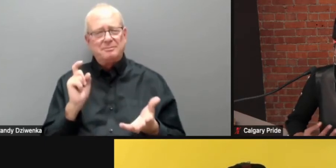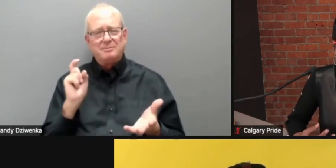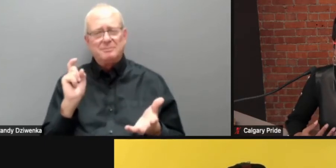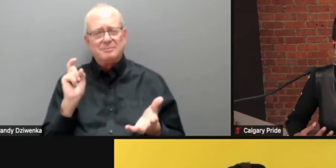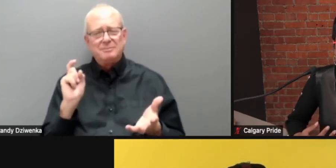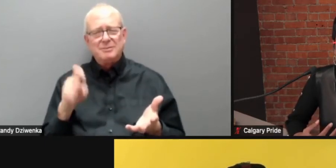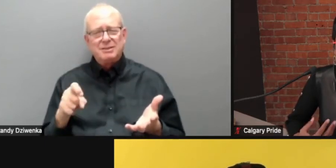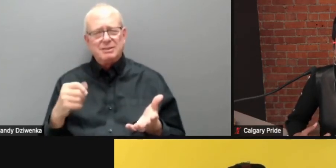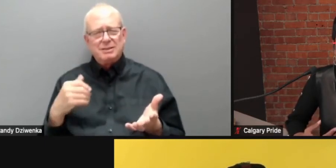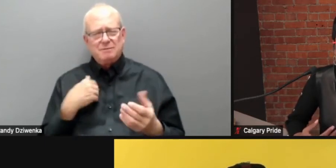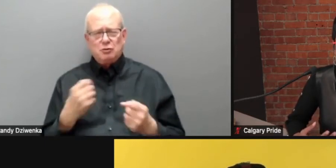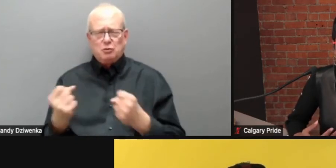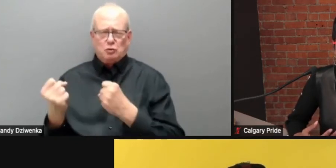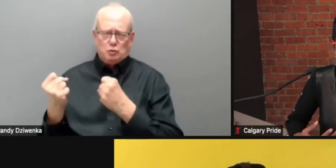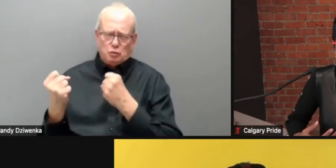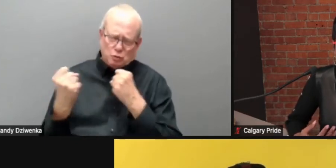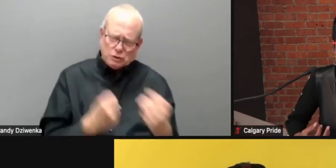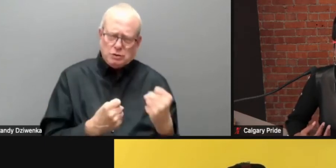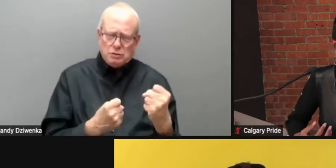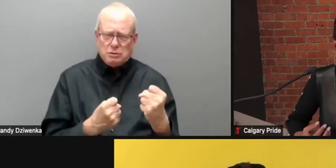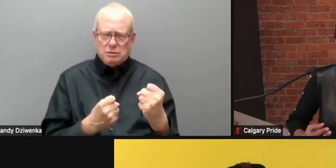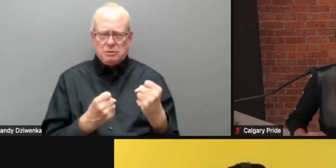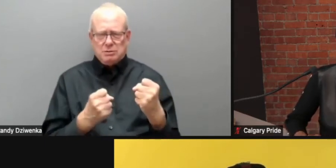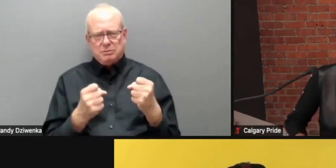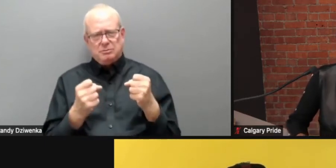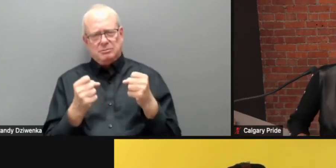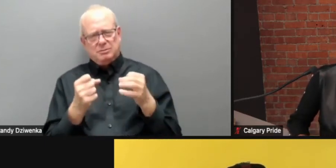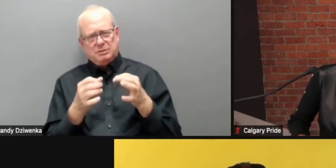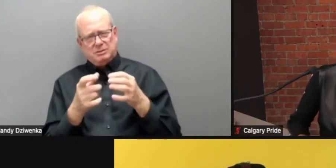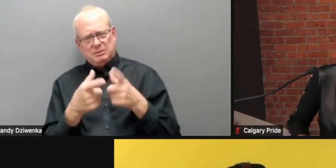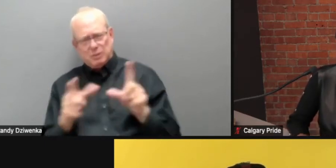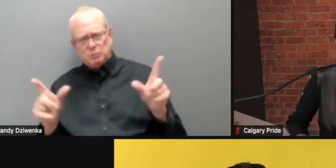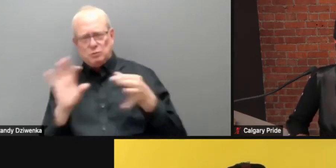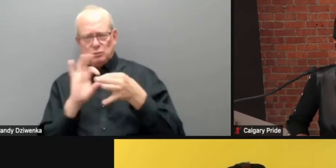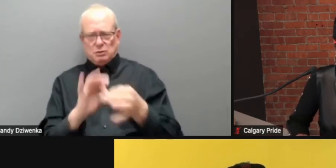LGBTQ people of color within their respective communities?